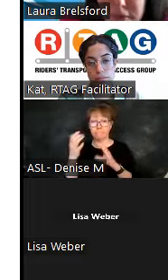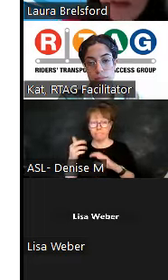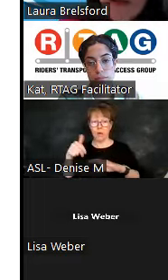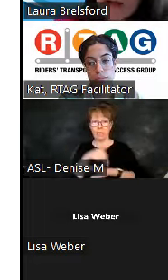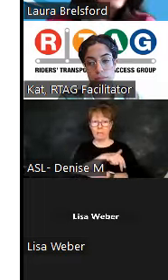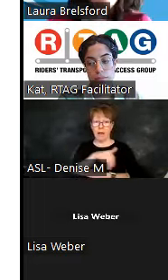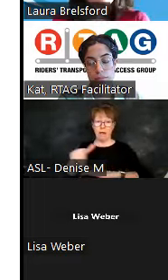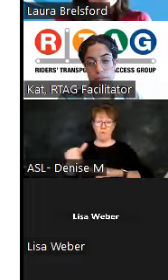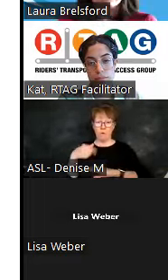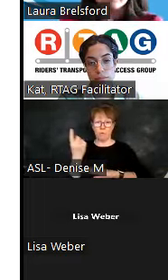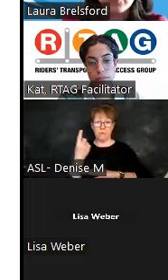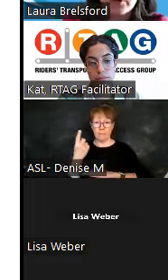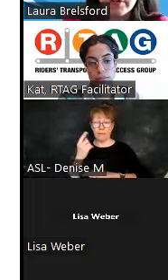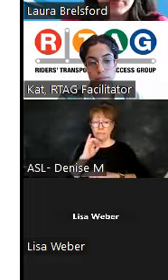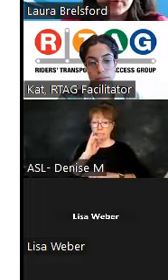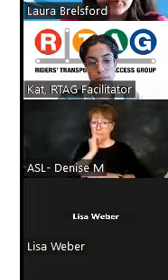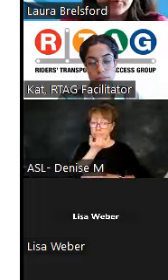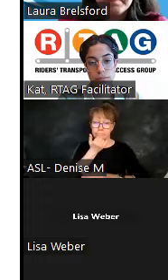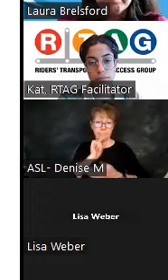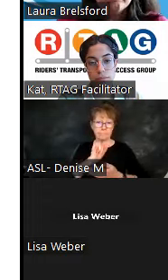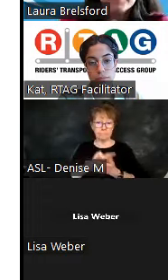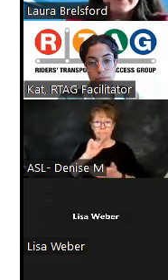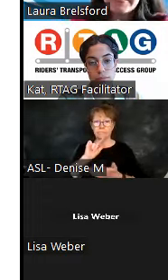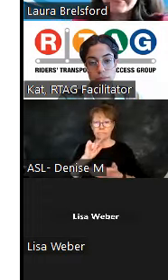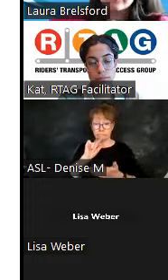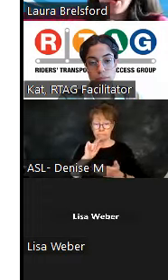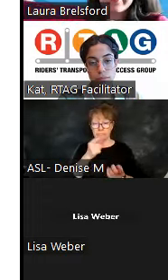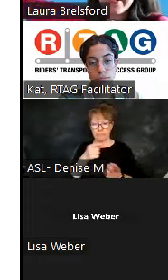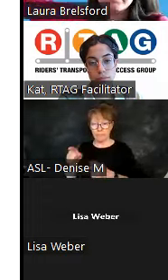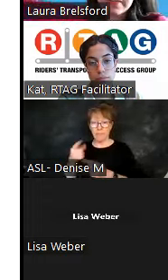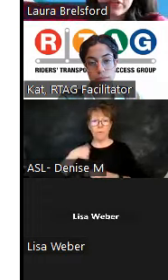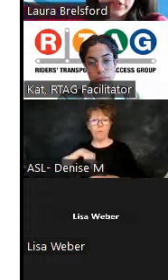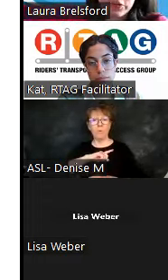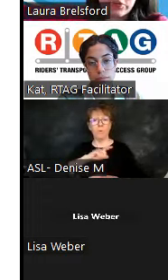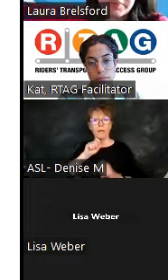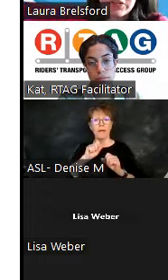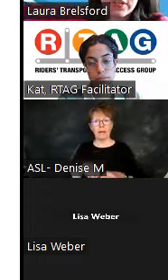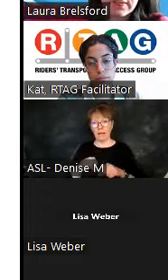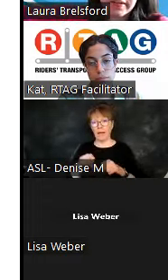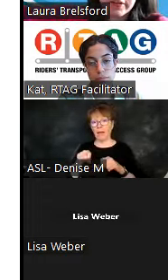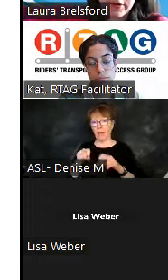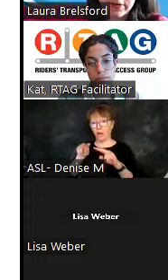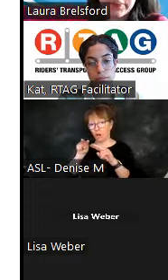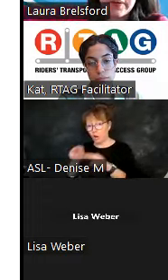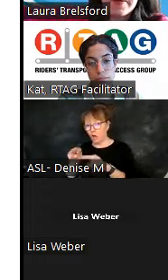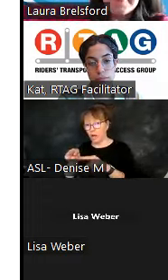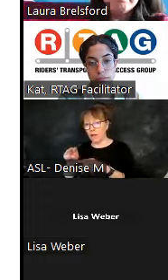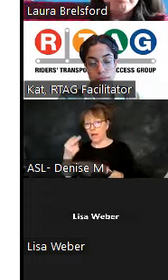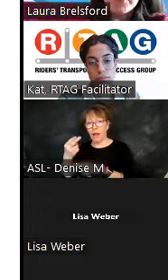and access that security footage. And our hub centers, which I mentioned a second